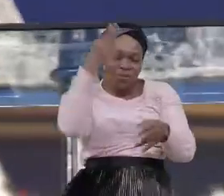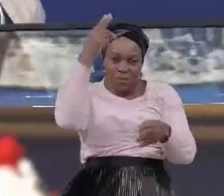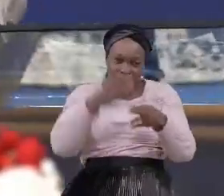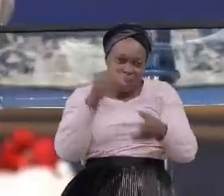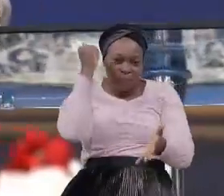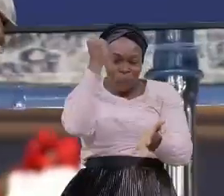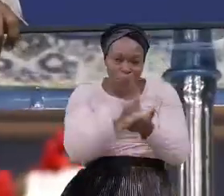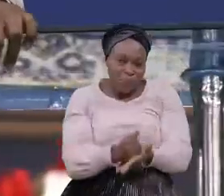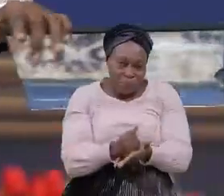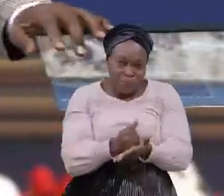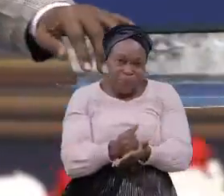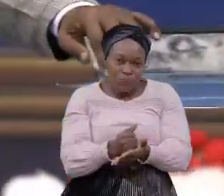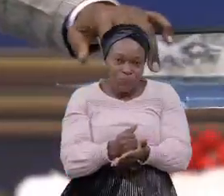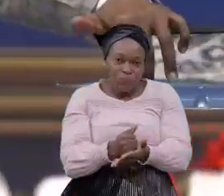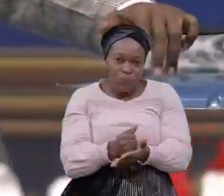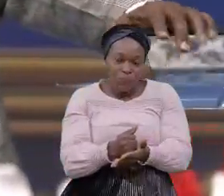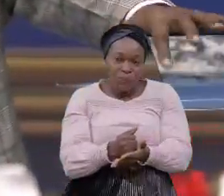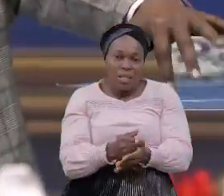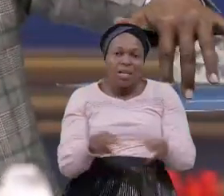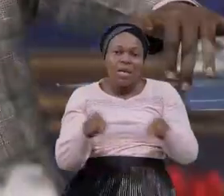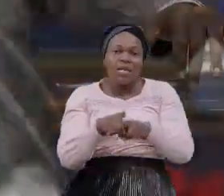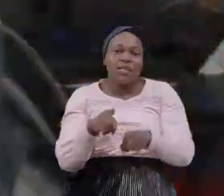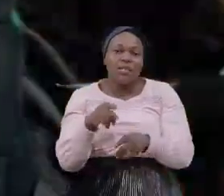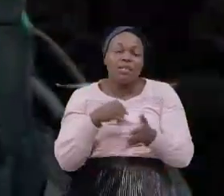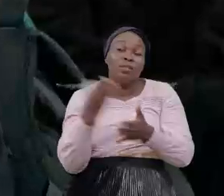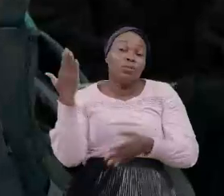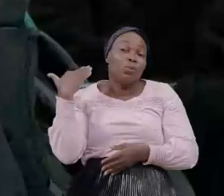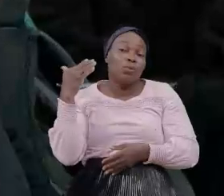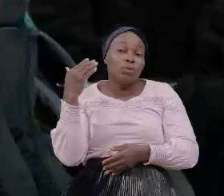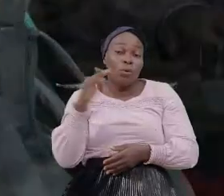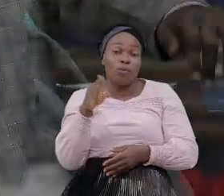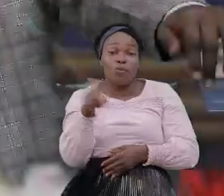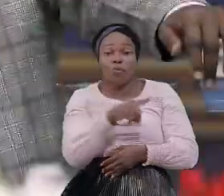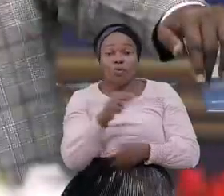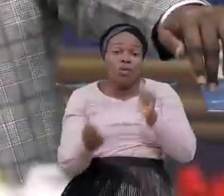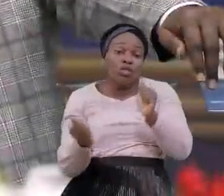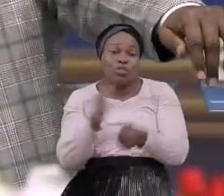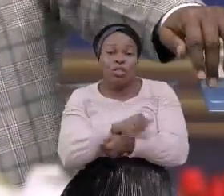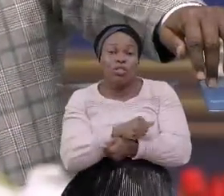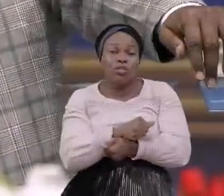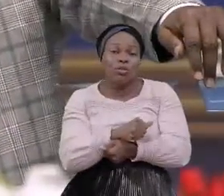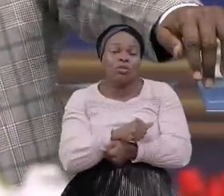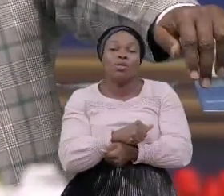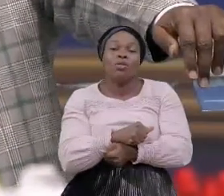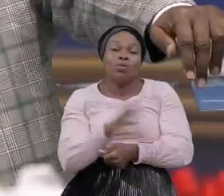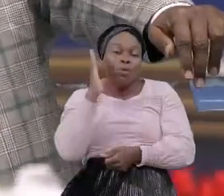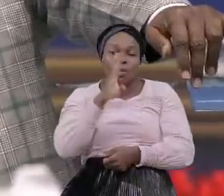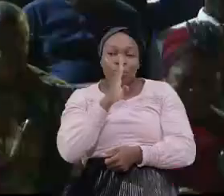he wants of you will be done. You will not die before your